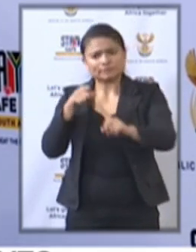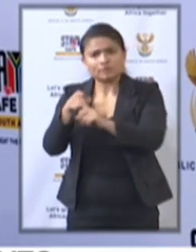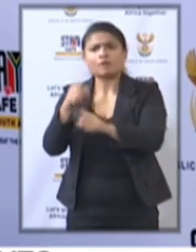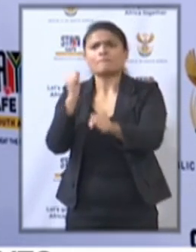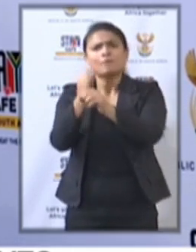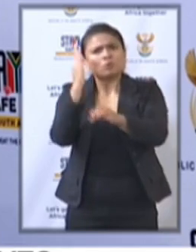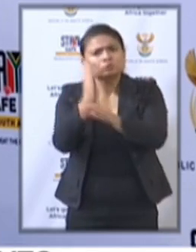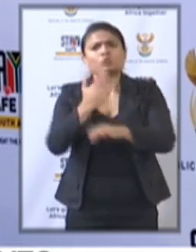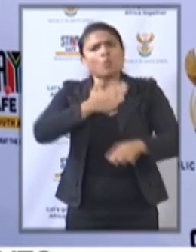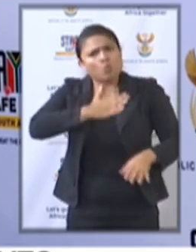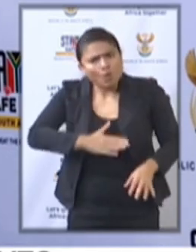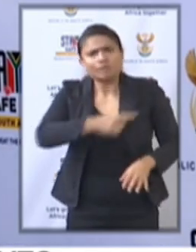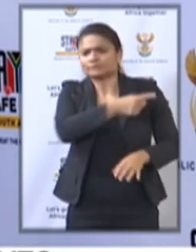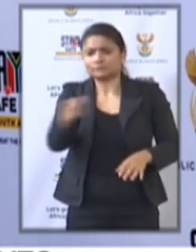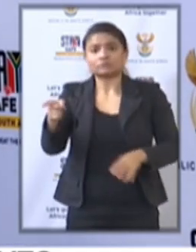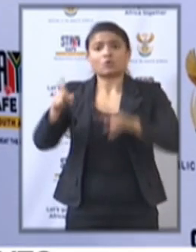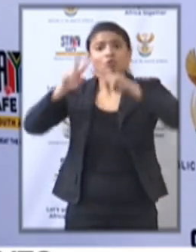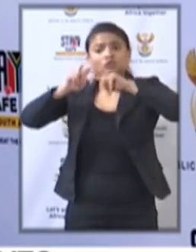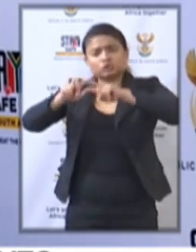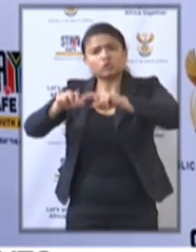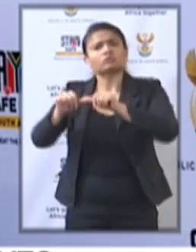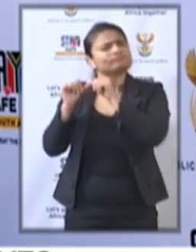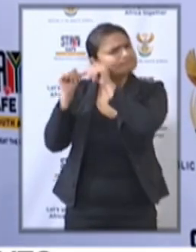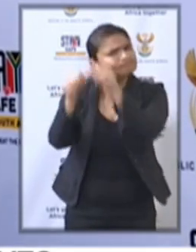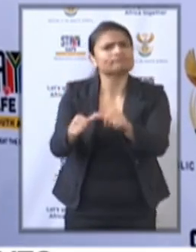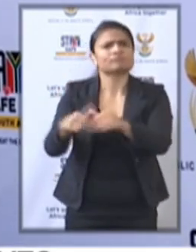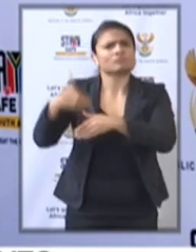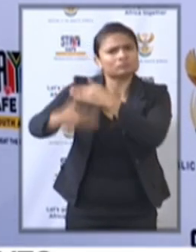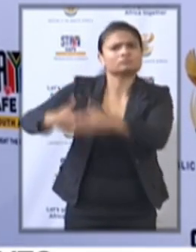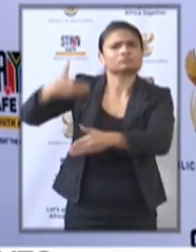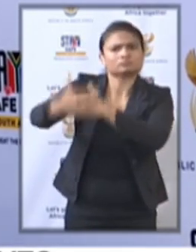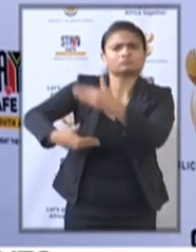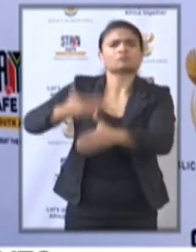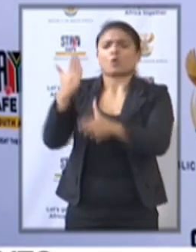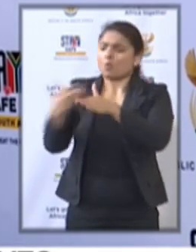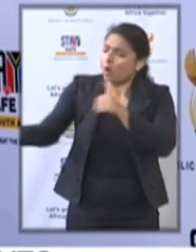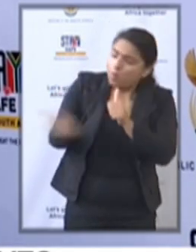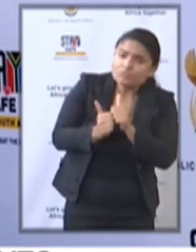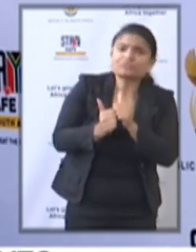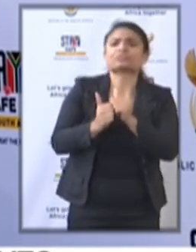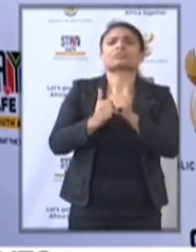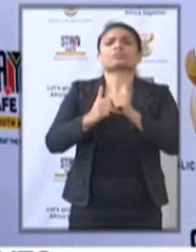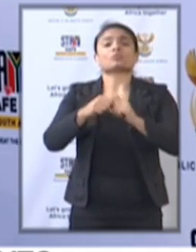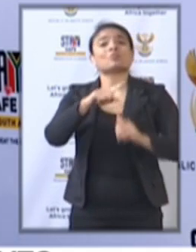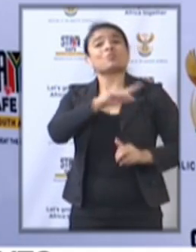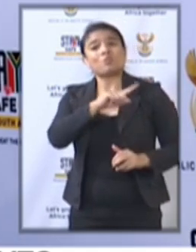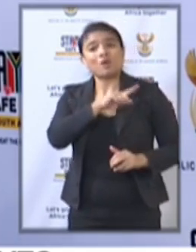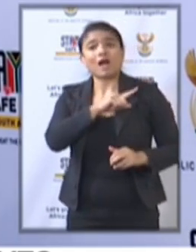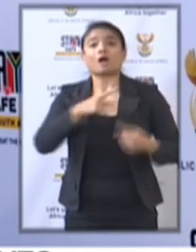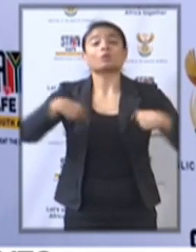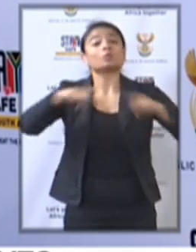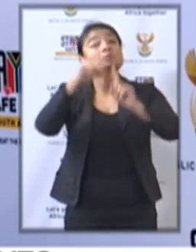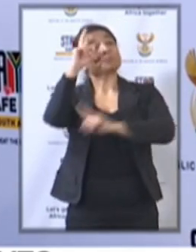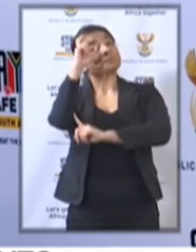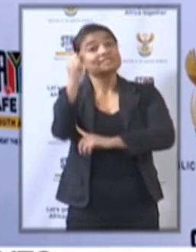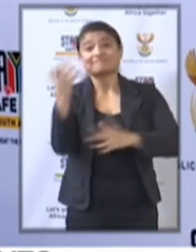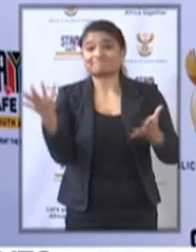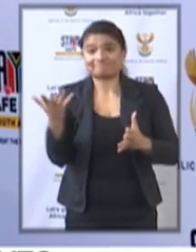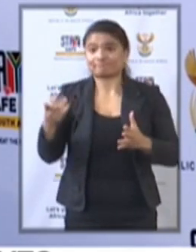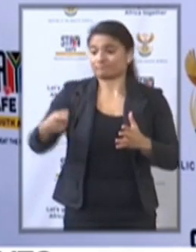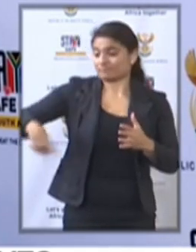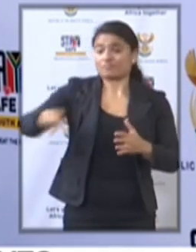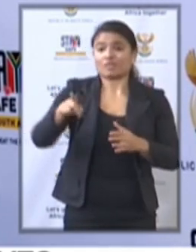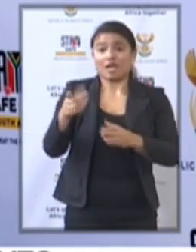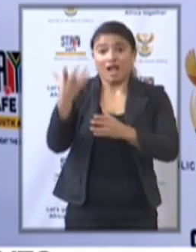nokuqhubeka sisebenze nabo sibambisane nabo ngoba sikholwa ukuthi kuningi okukhona la